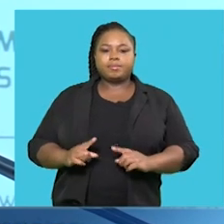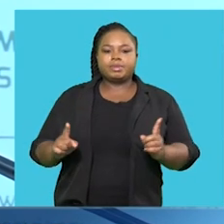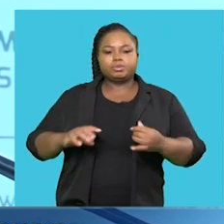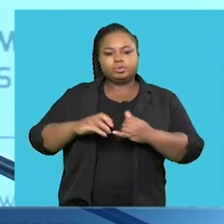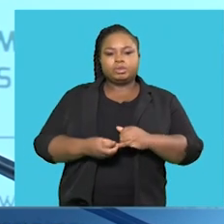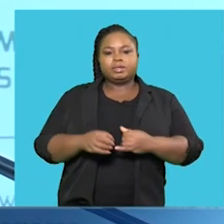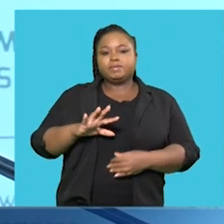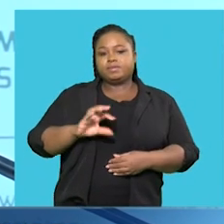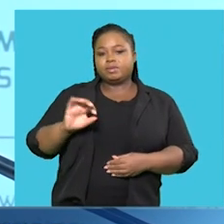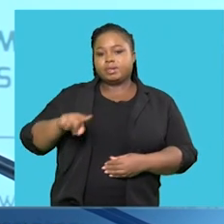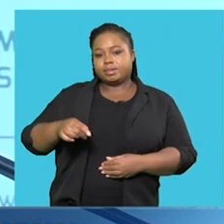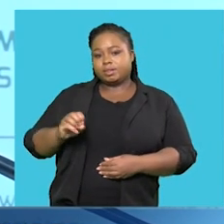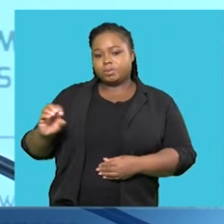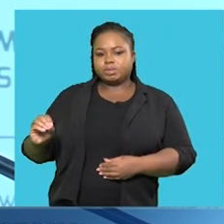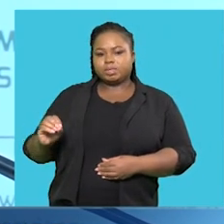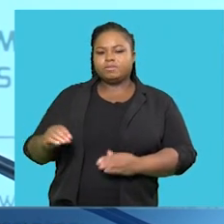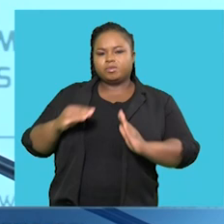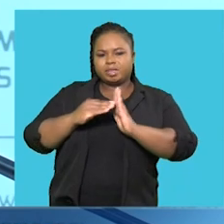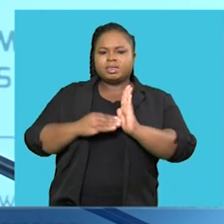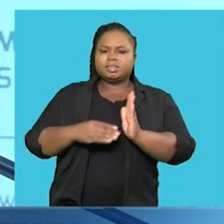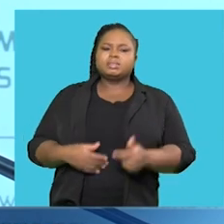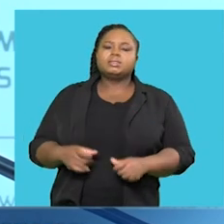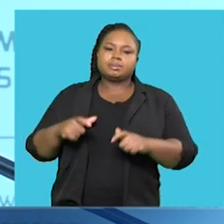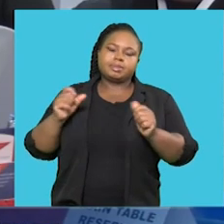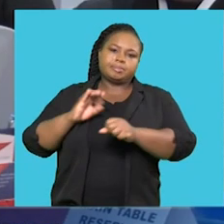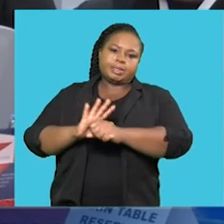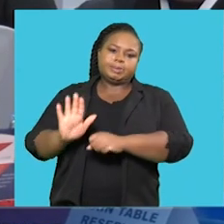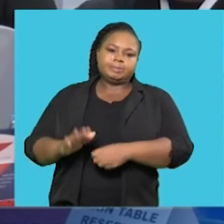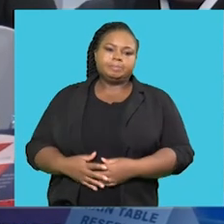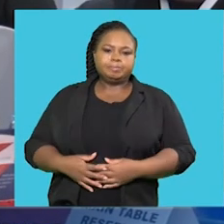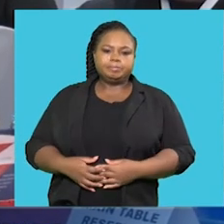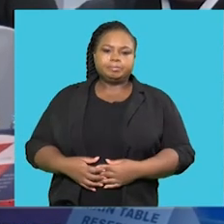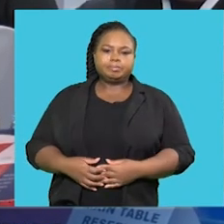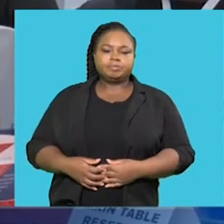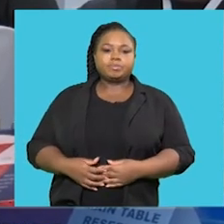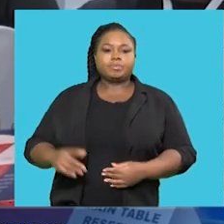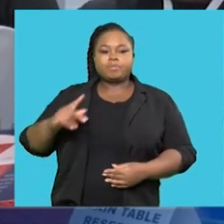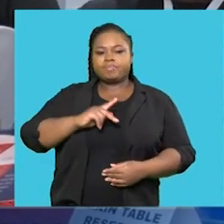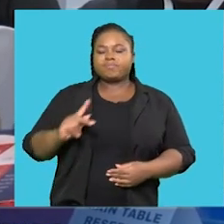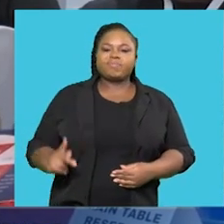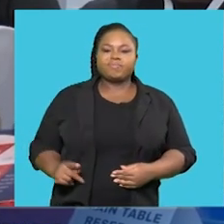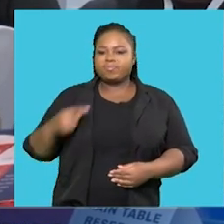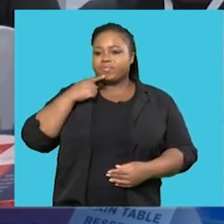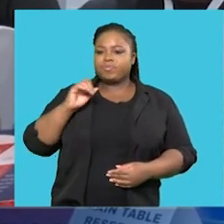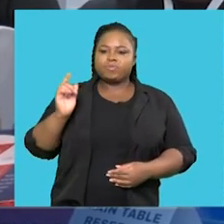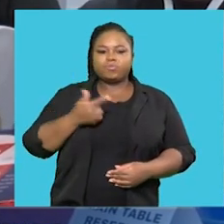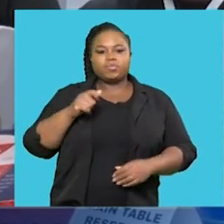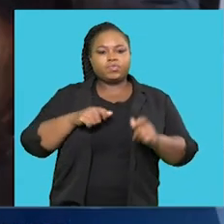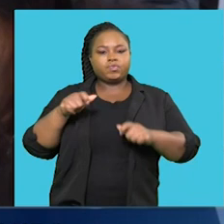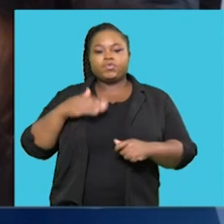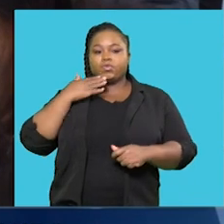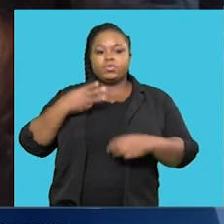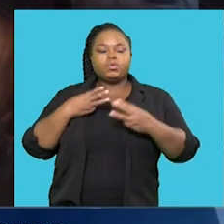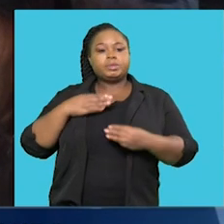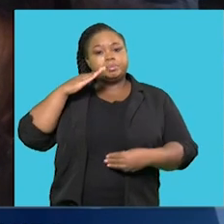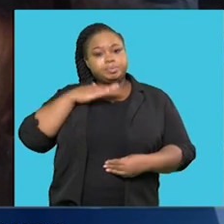remove 500,000 from that list, it's a massive impact. Inkulumbuso ibongoze bonke abo bangaphangeliyo